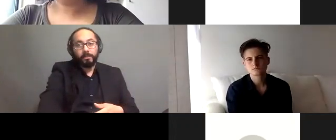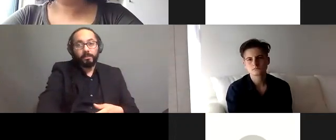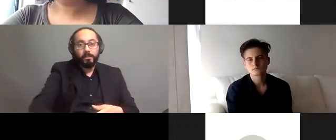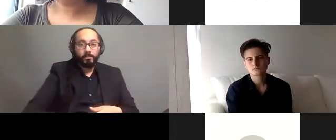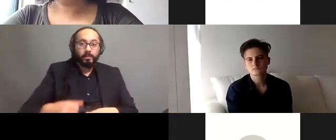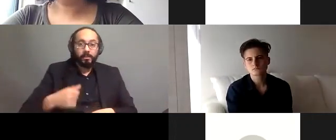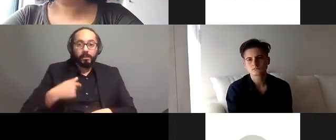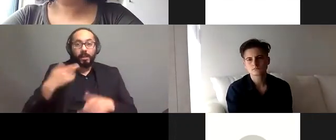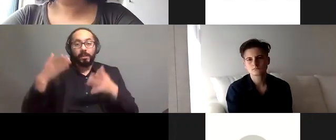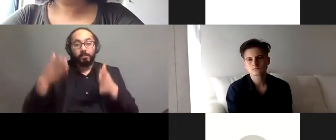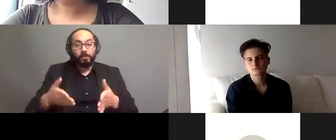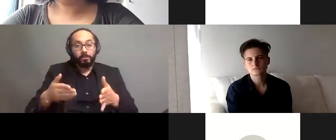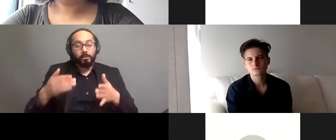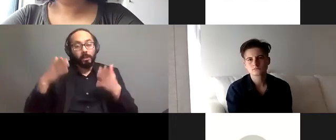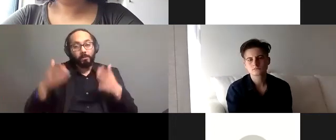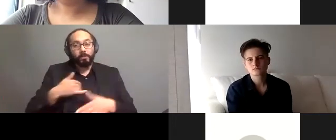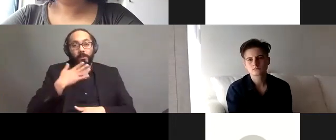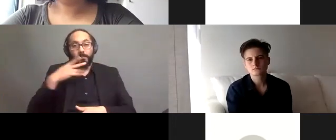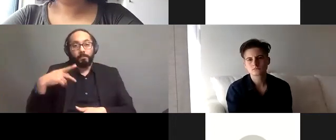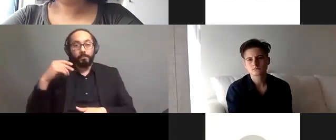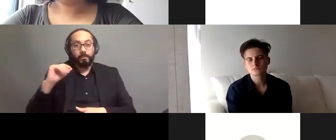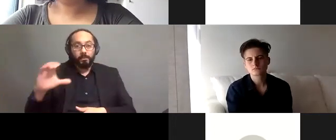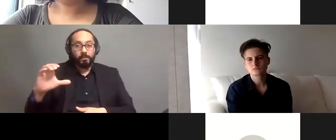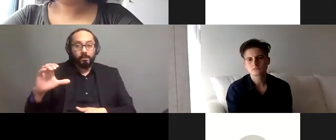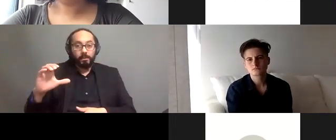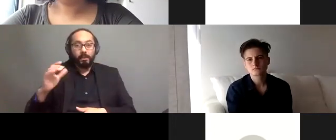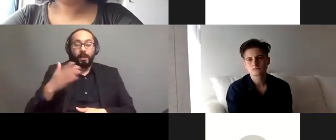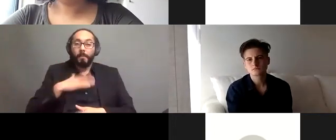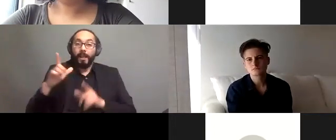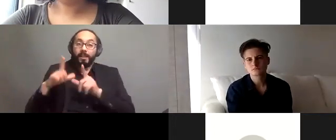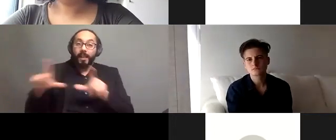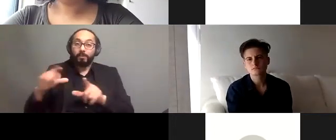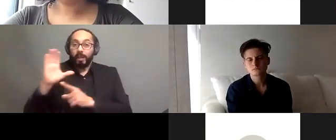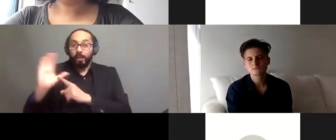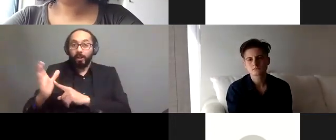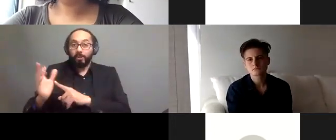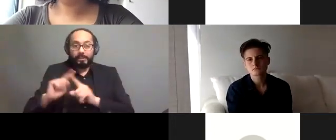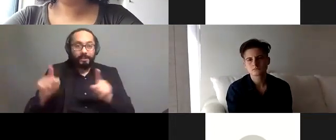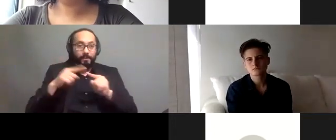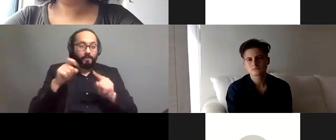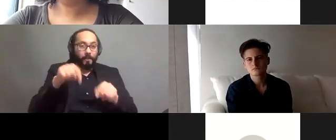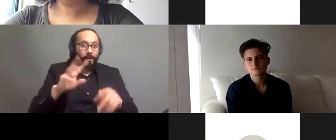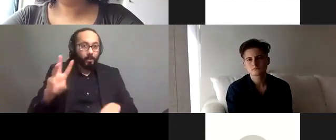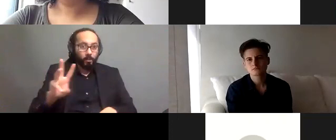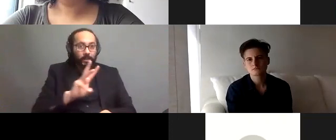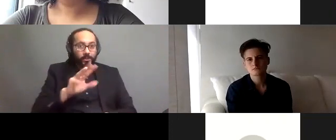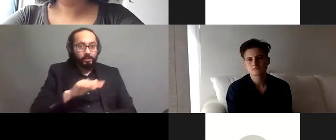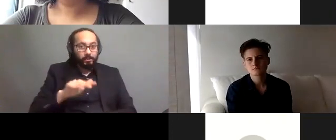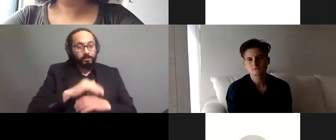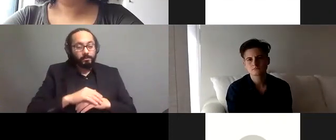of color, whose language, whose culture are so different from the Western, one thing that came to my mind